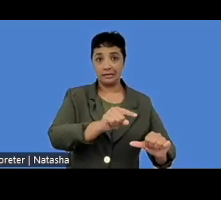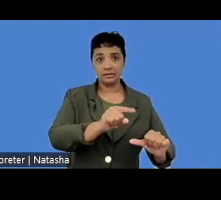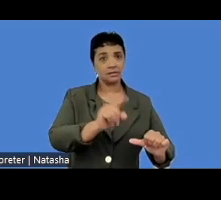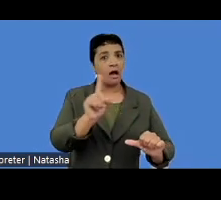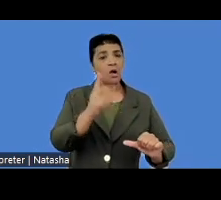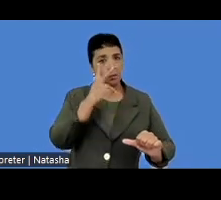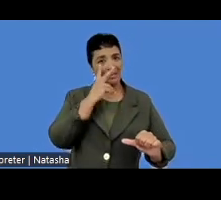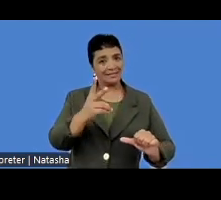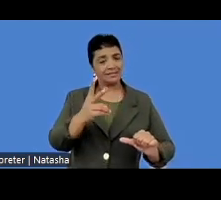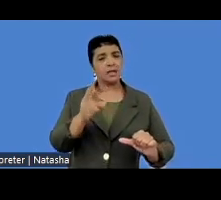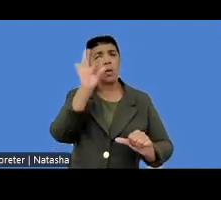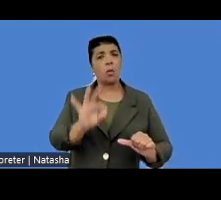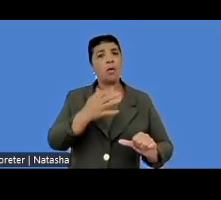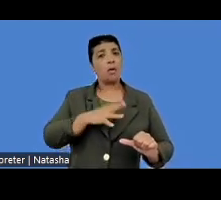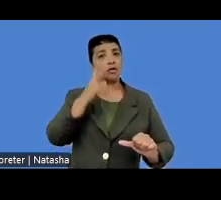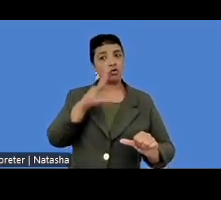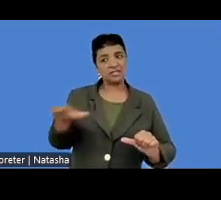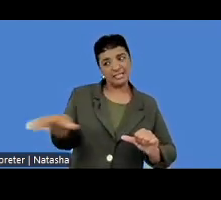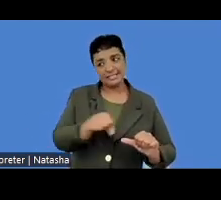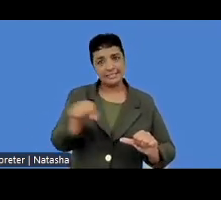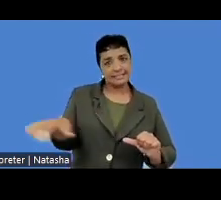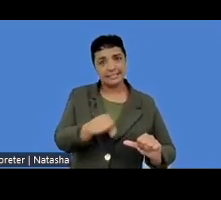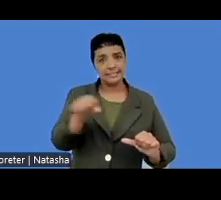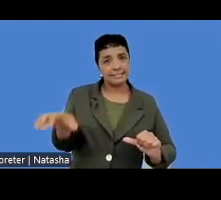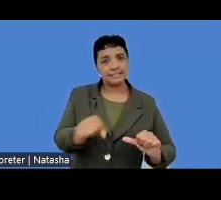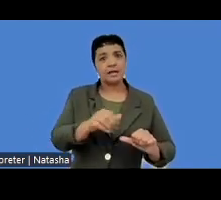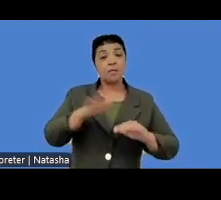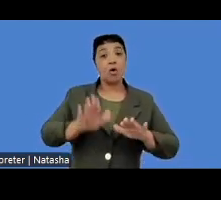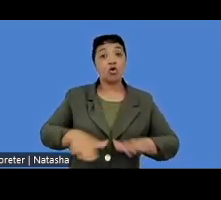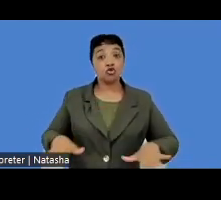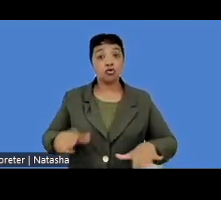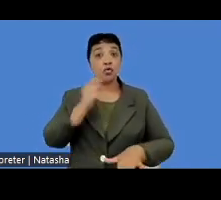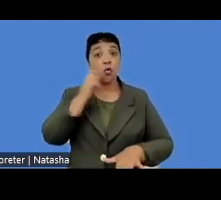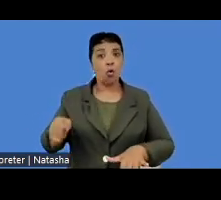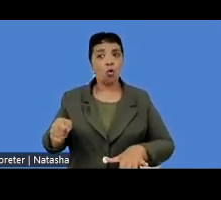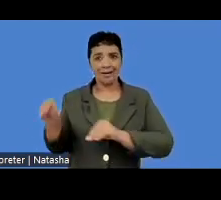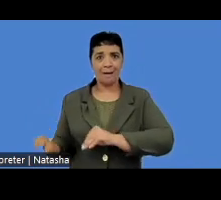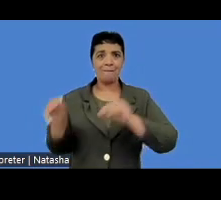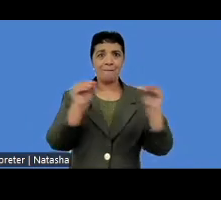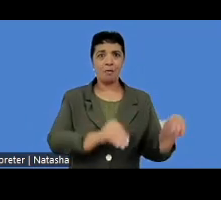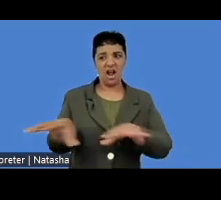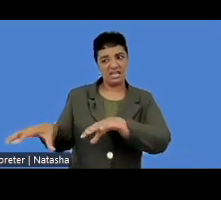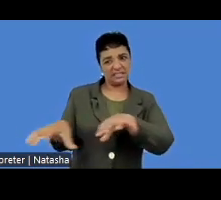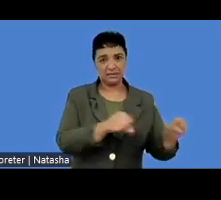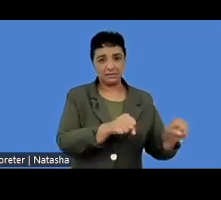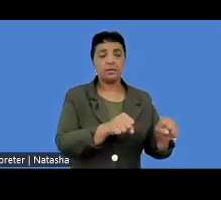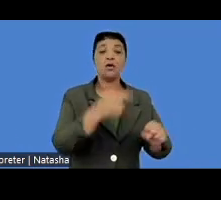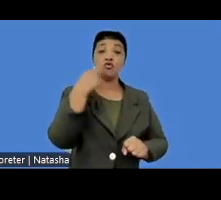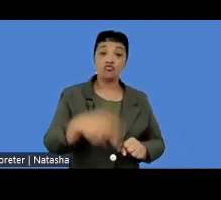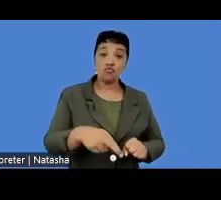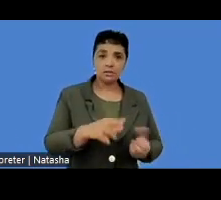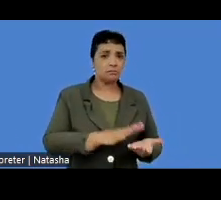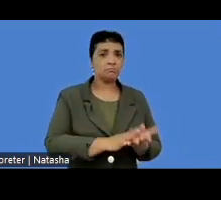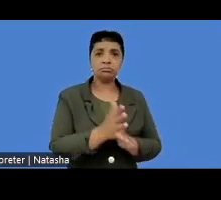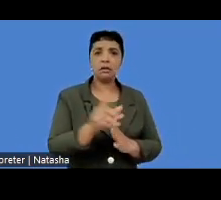to deport as many children from Ukraine as possible. That is why they just didn't care